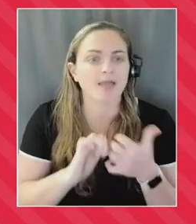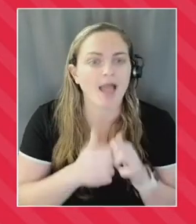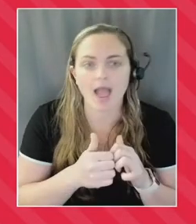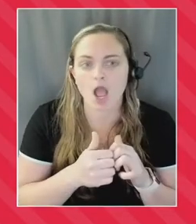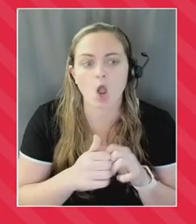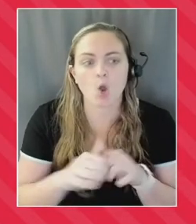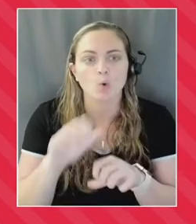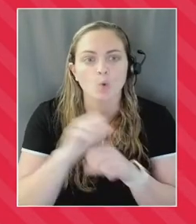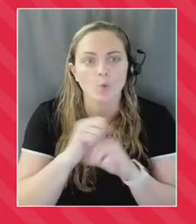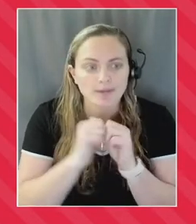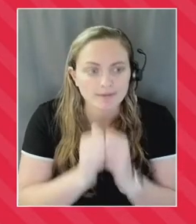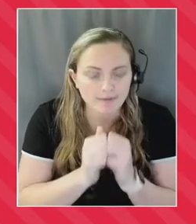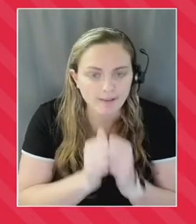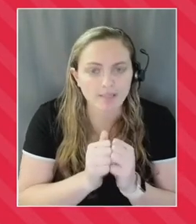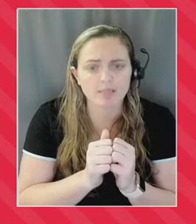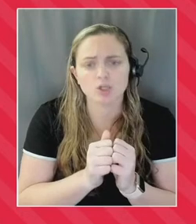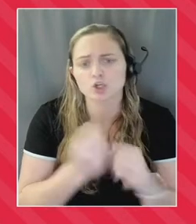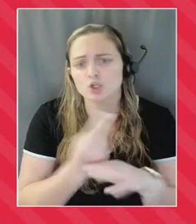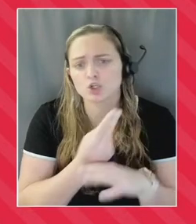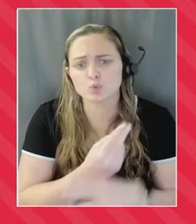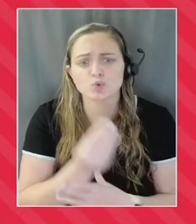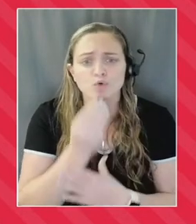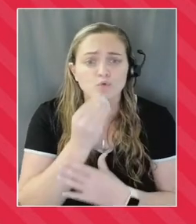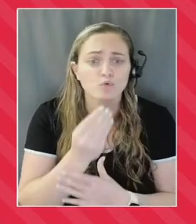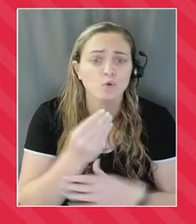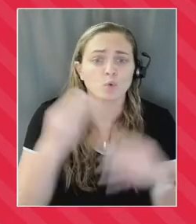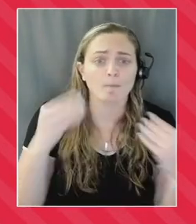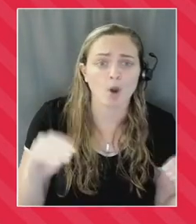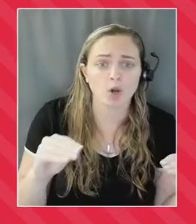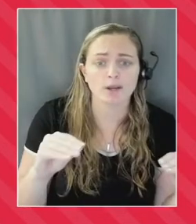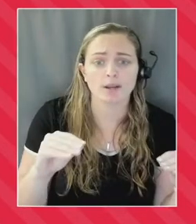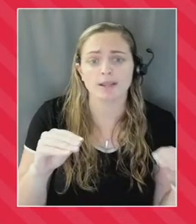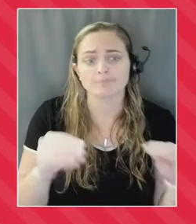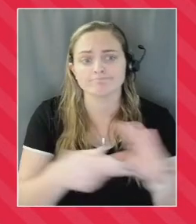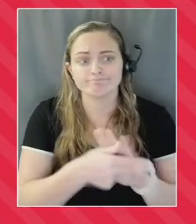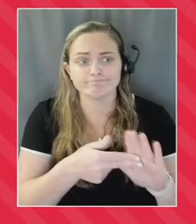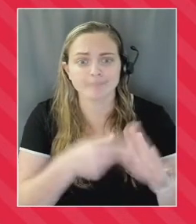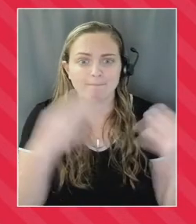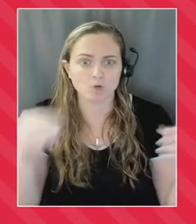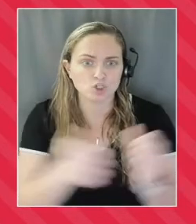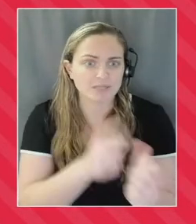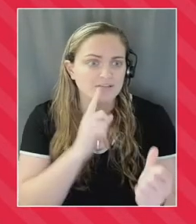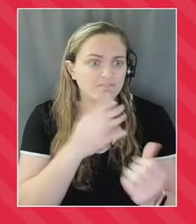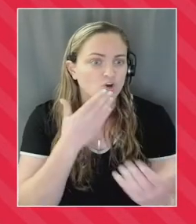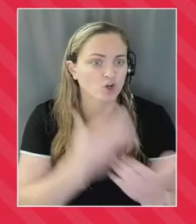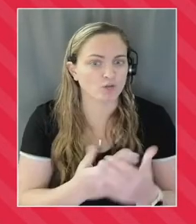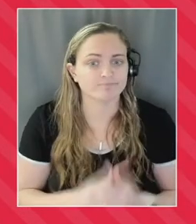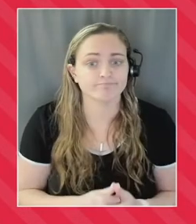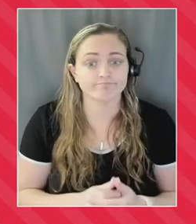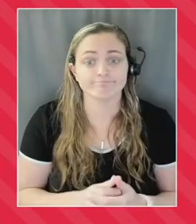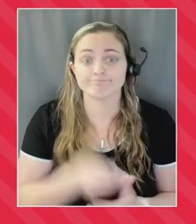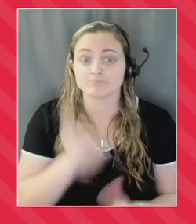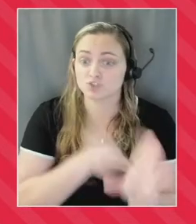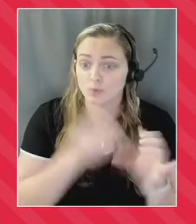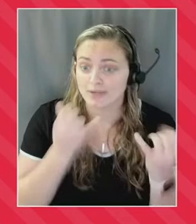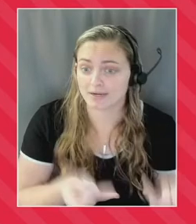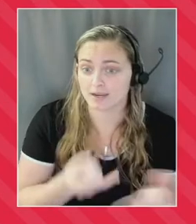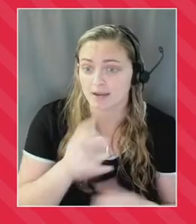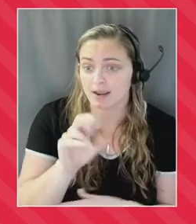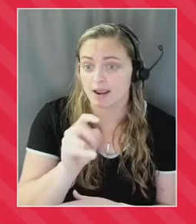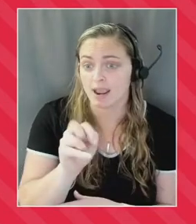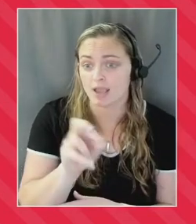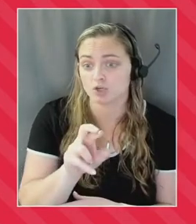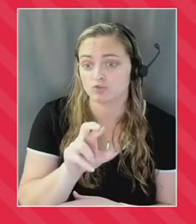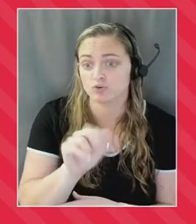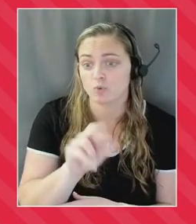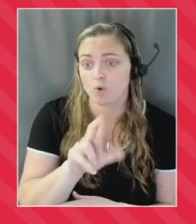working together to use food marketing and merchandising for good. So joining me today are Andrew Archambault, Chief